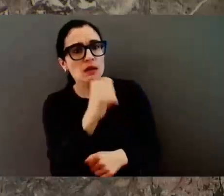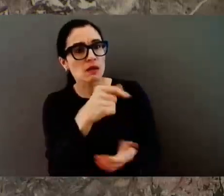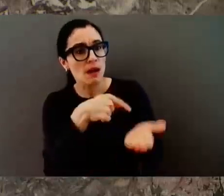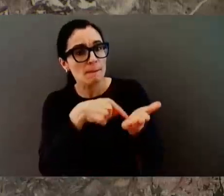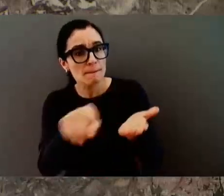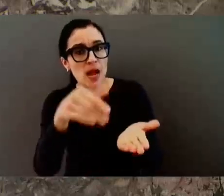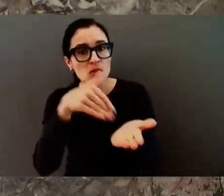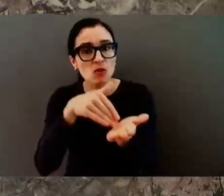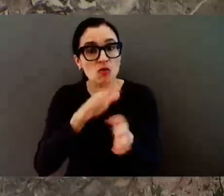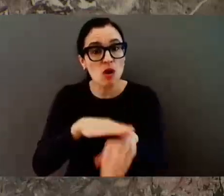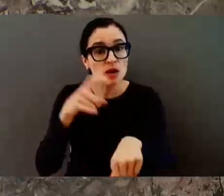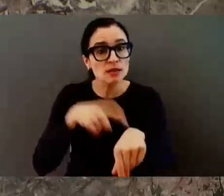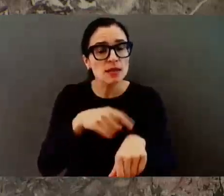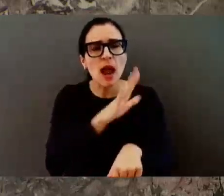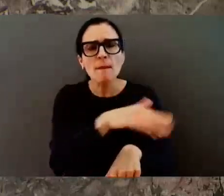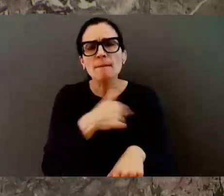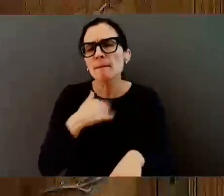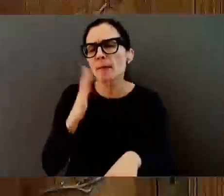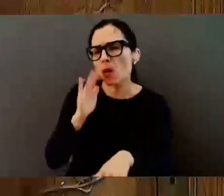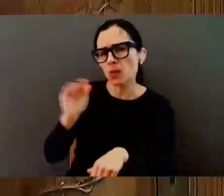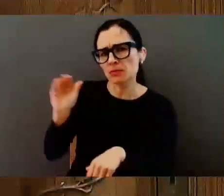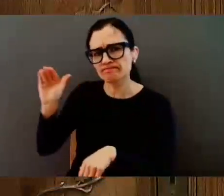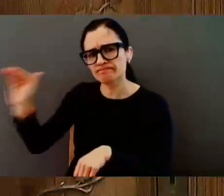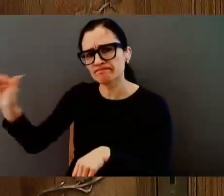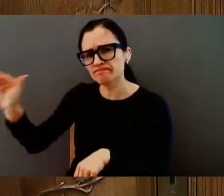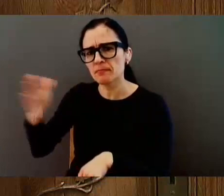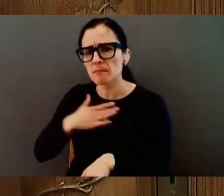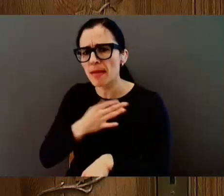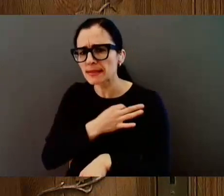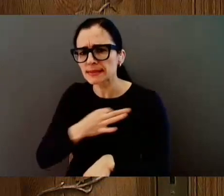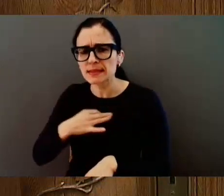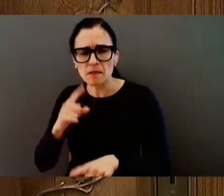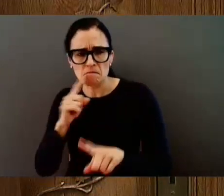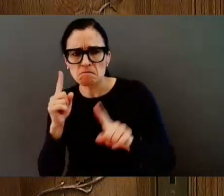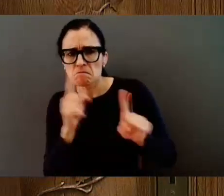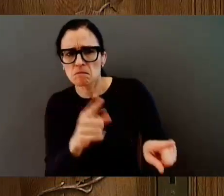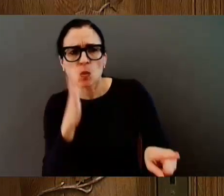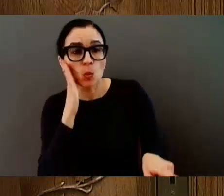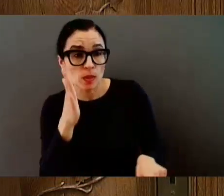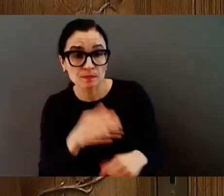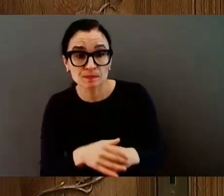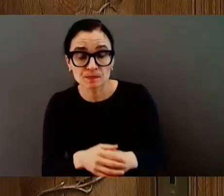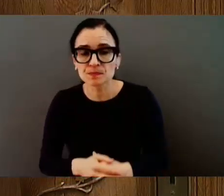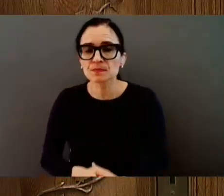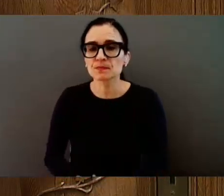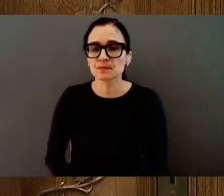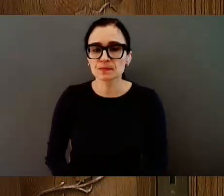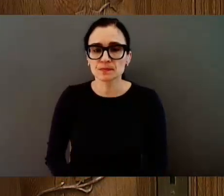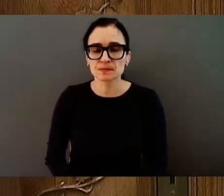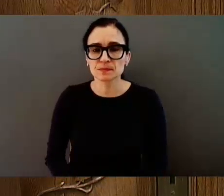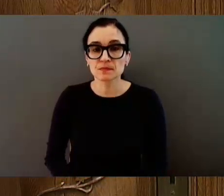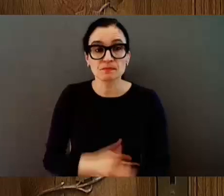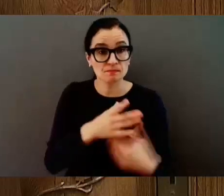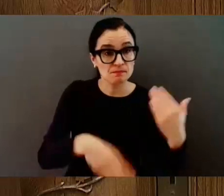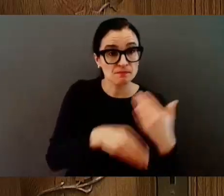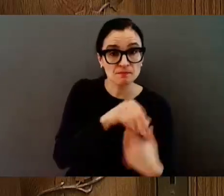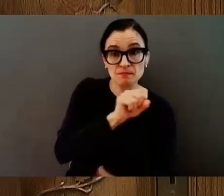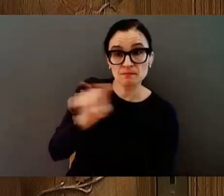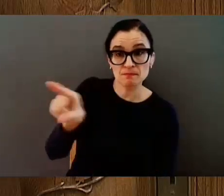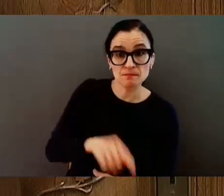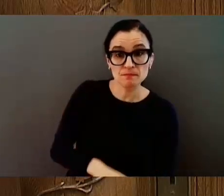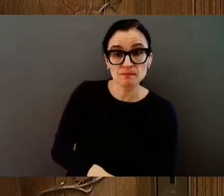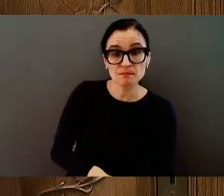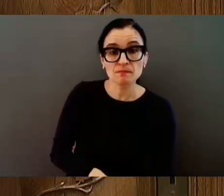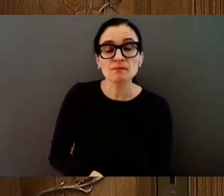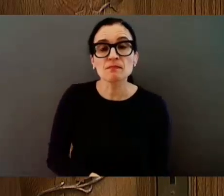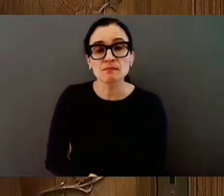seeking, and I appreciate it. Thank you. Member supplemental. Thank you, Mr. Speaker. Respectfully to the minister, her ministry